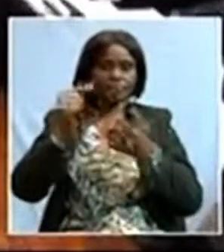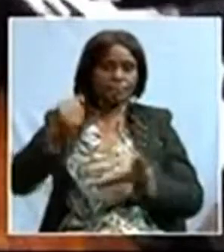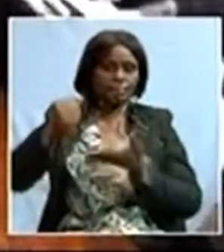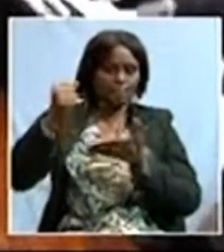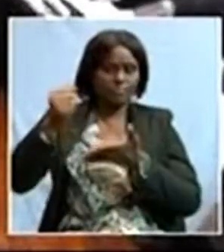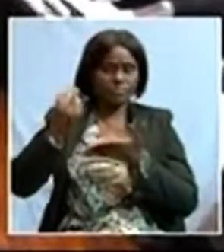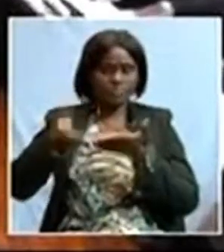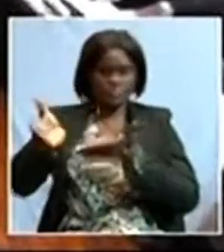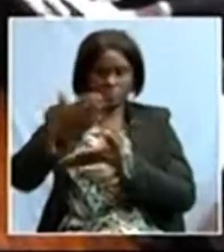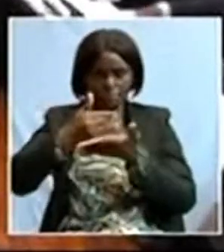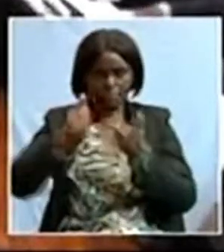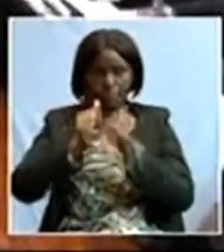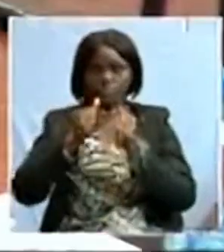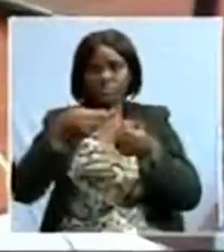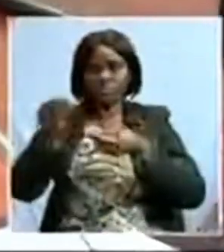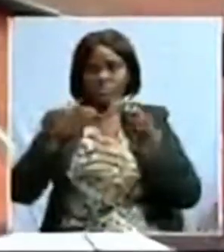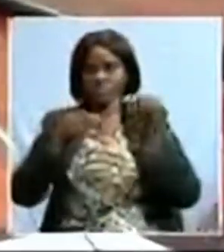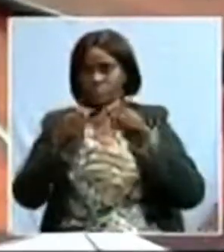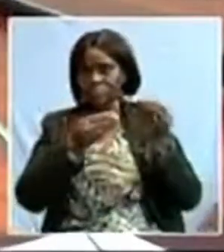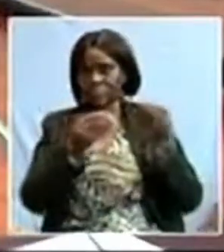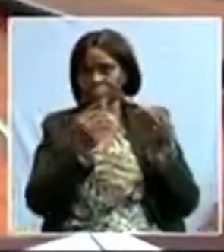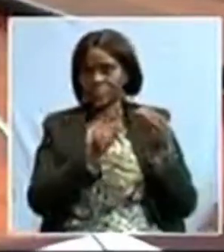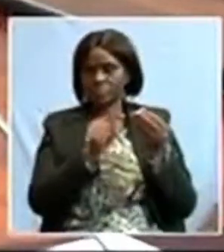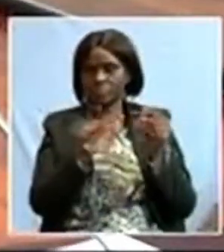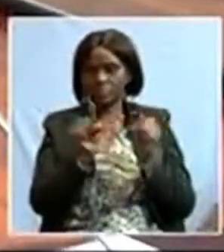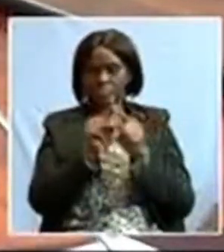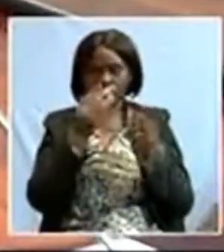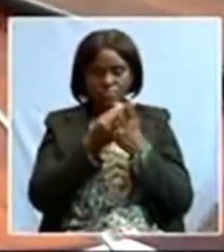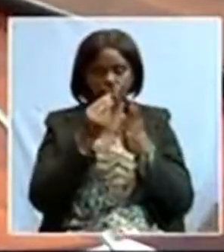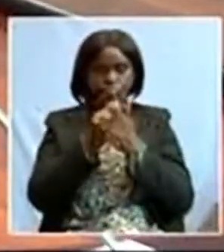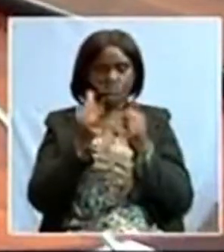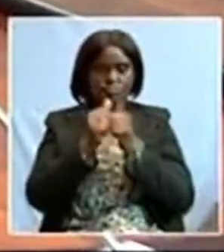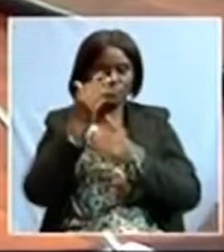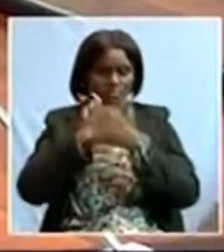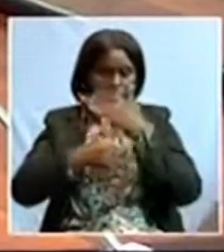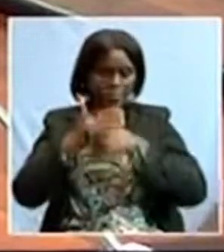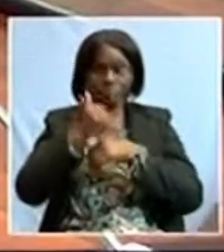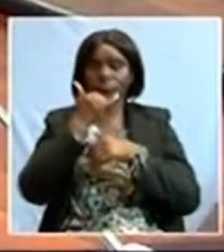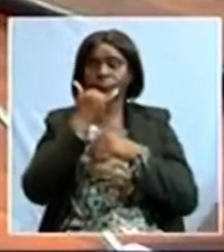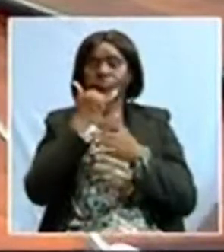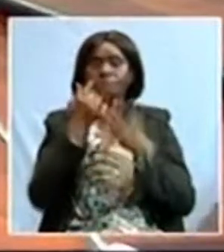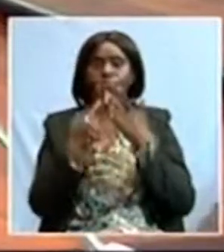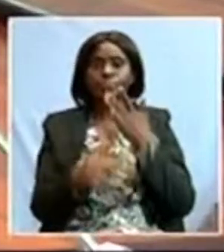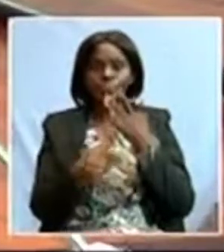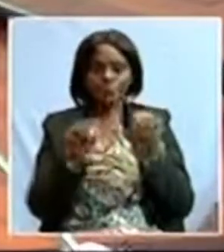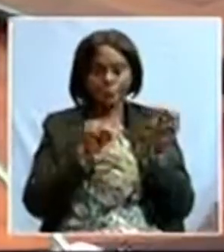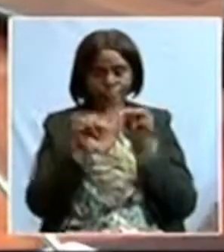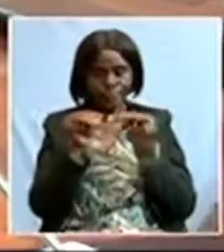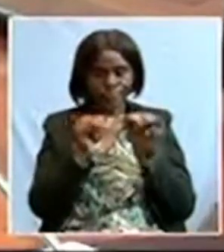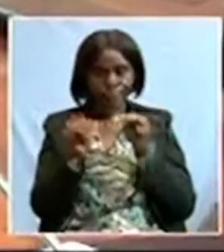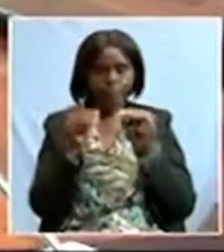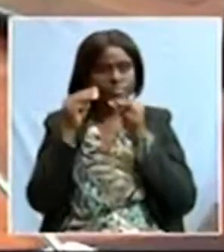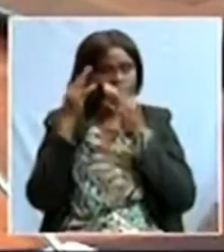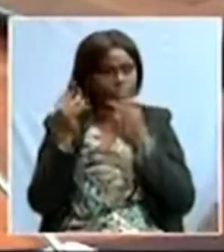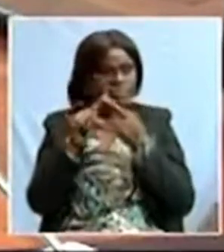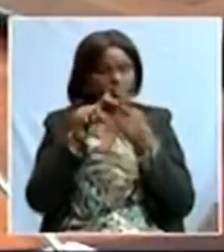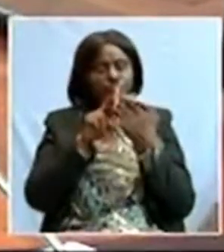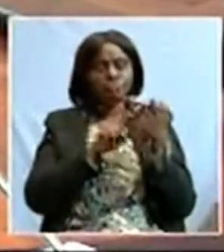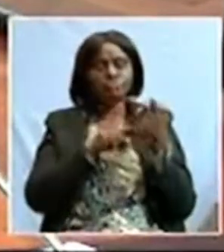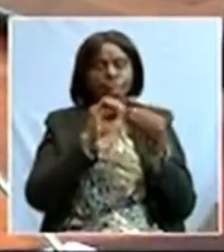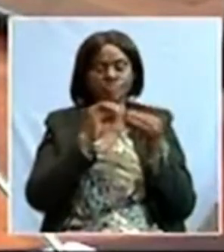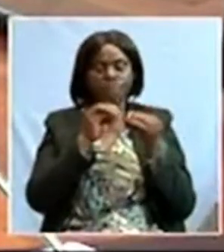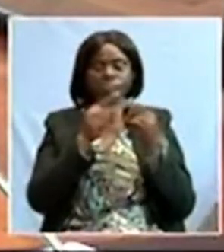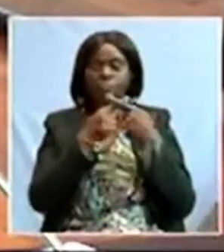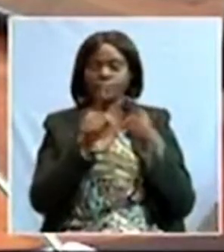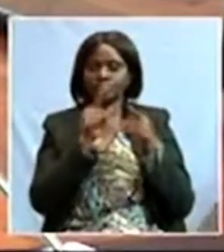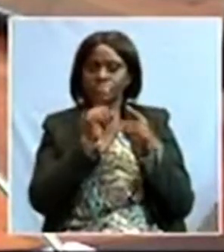income and expenditure, fees and charges, cause of the query. Management wishes to report that the